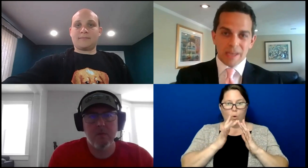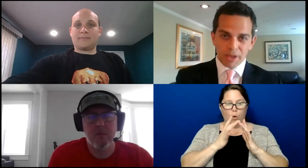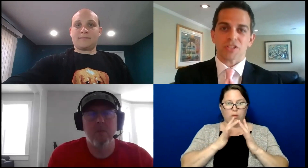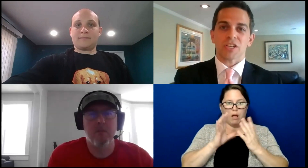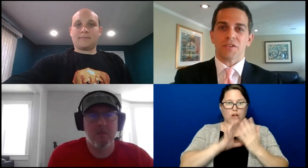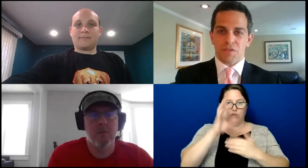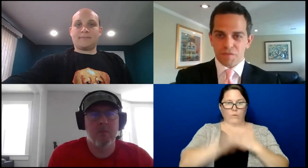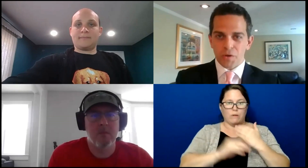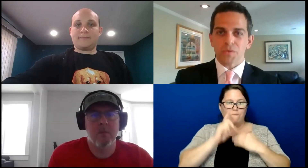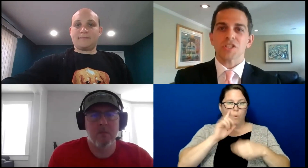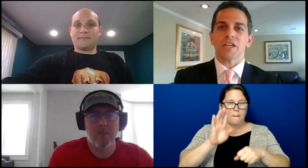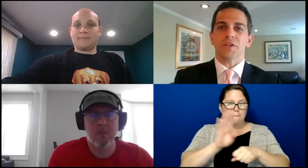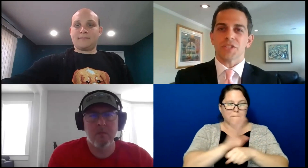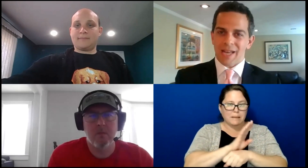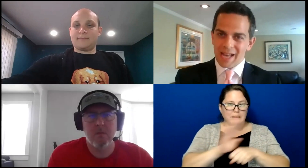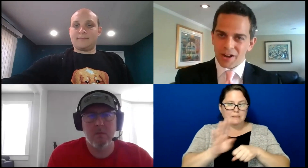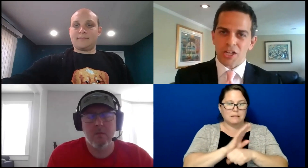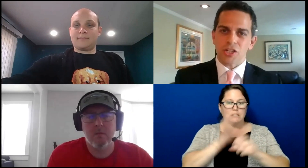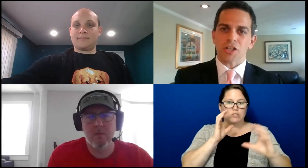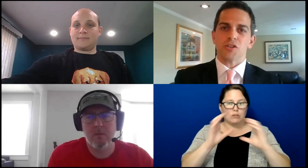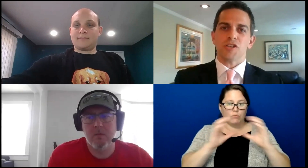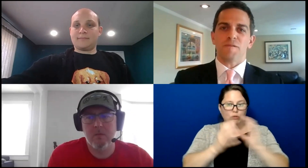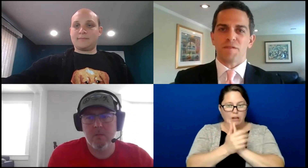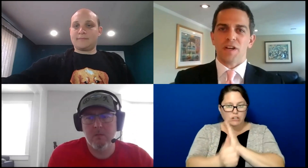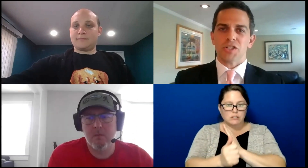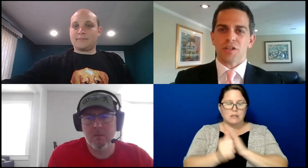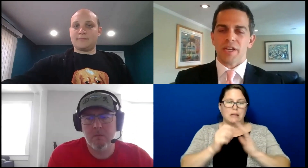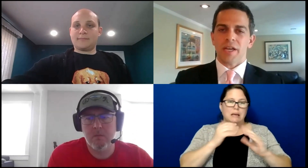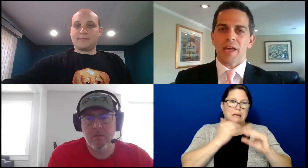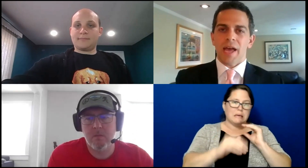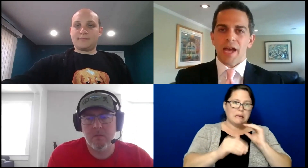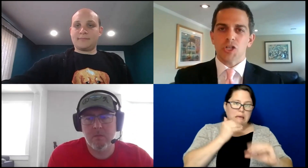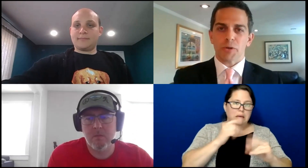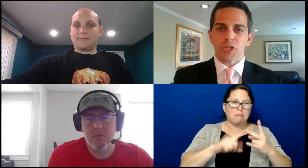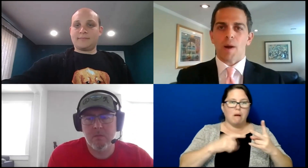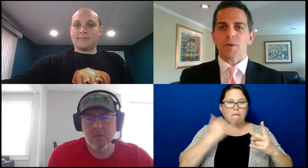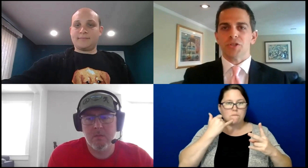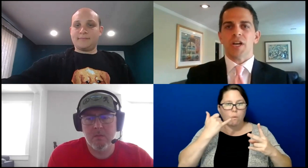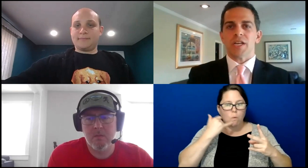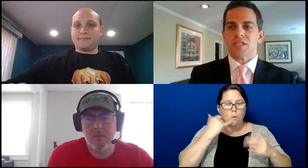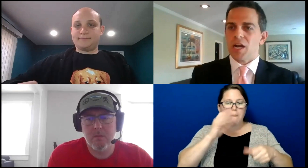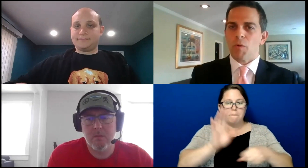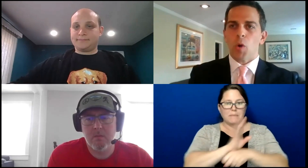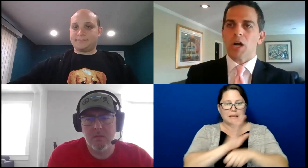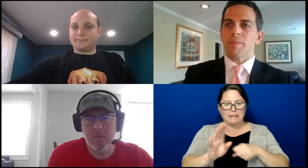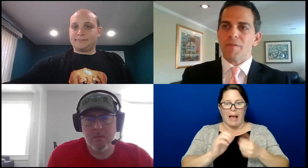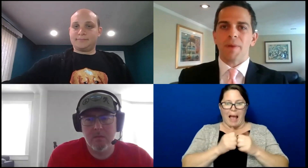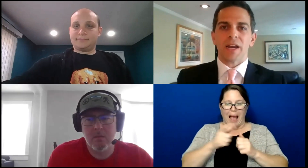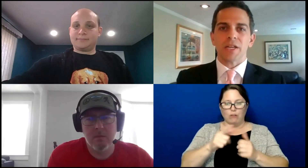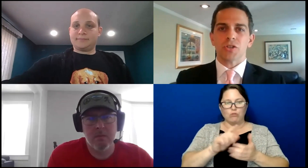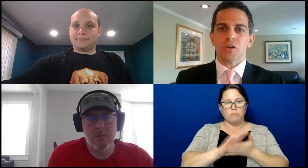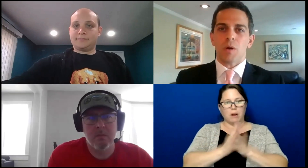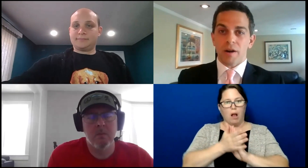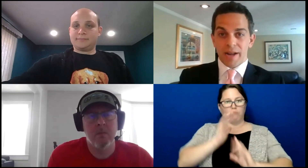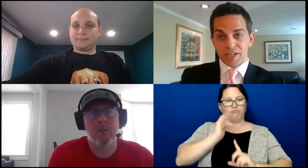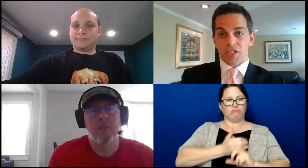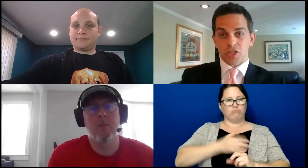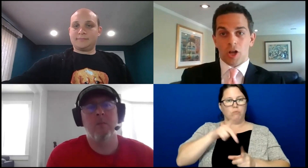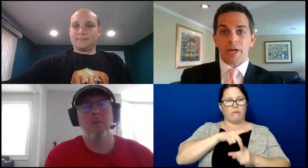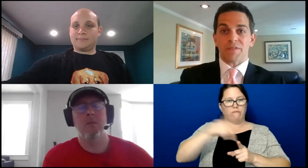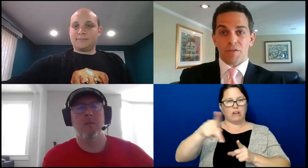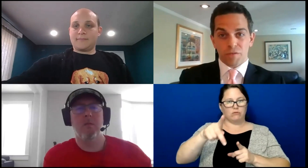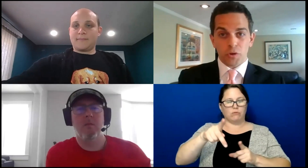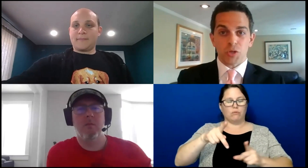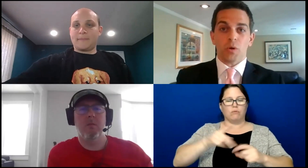skills, email skills and phone skills, and how to conduct yourself professionally as you pursue opportunities. And I want to welcome everybody to our